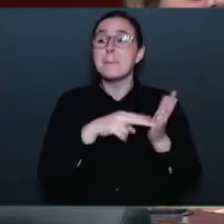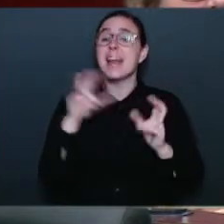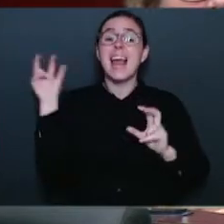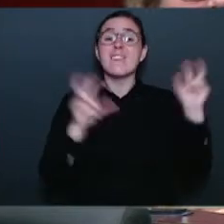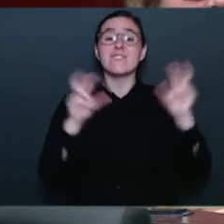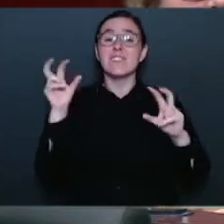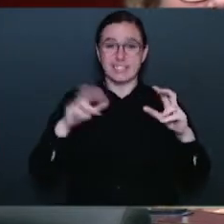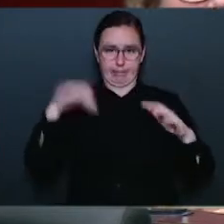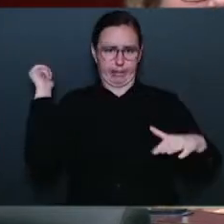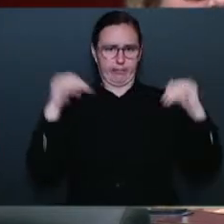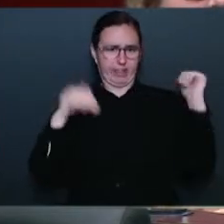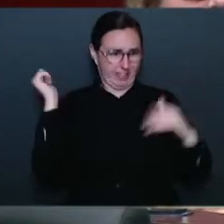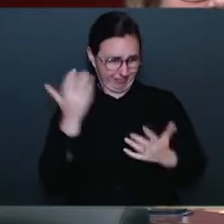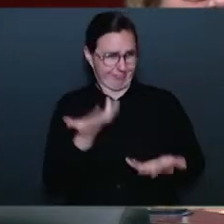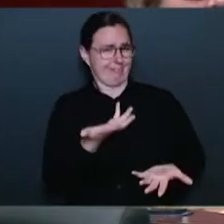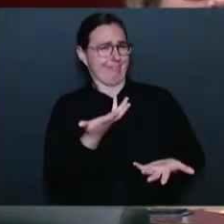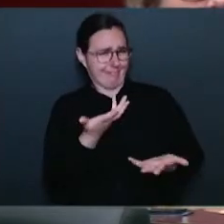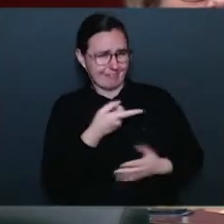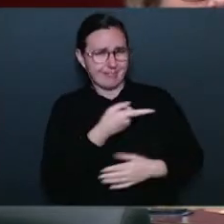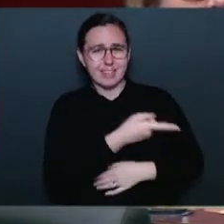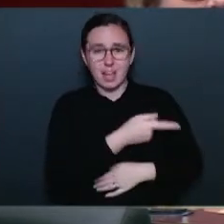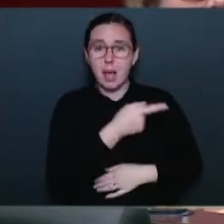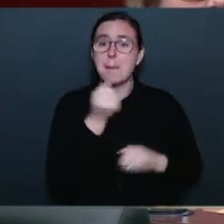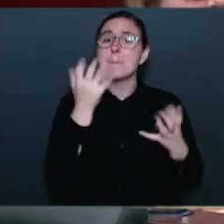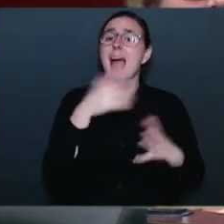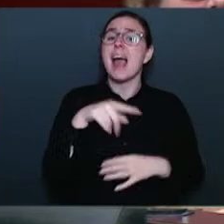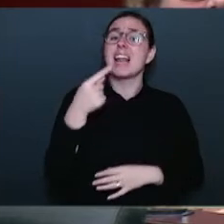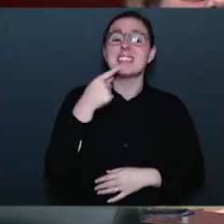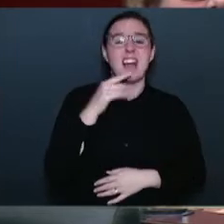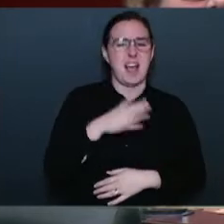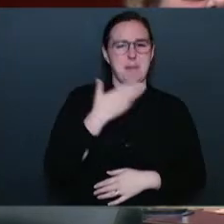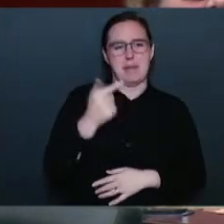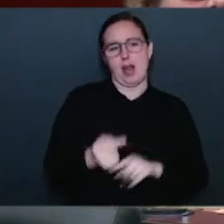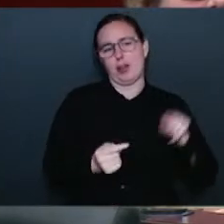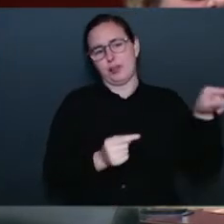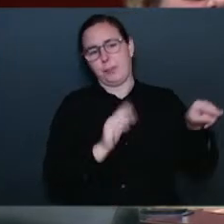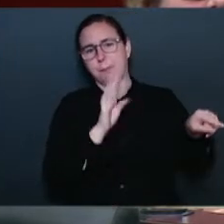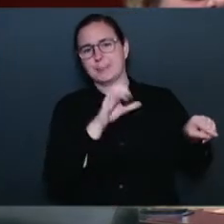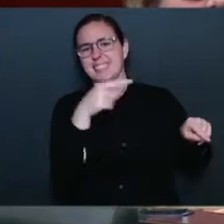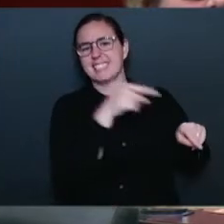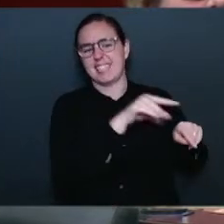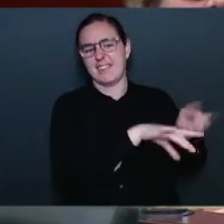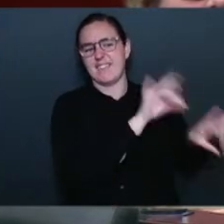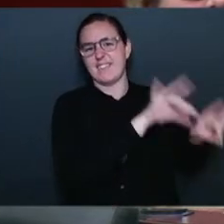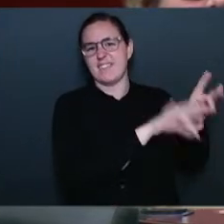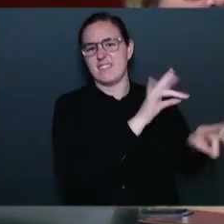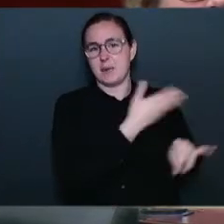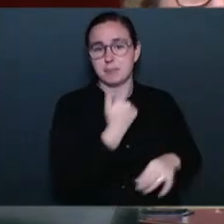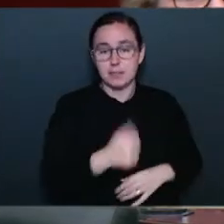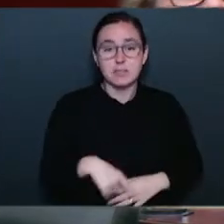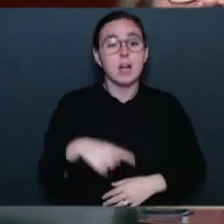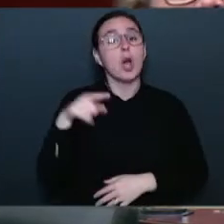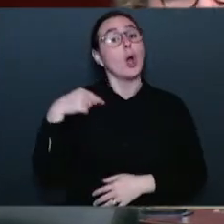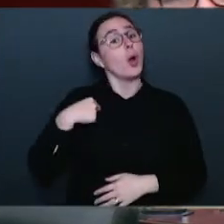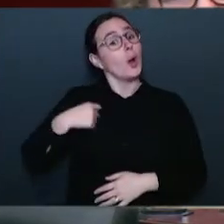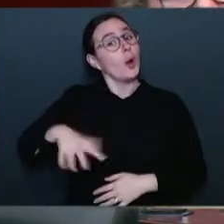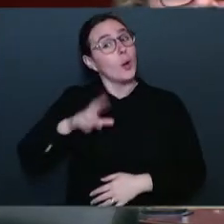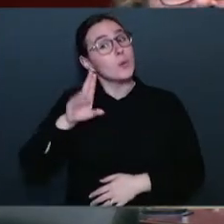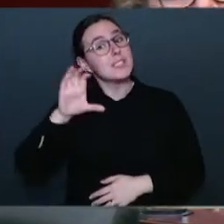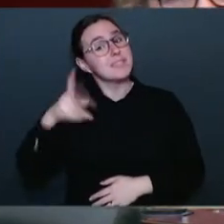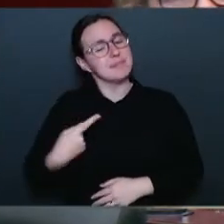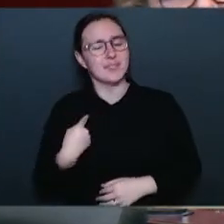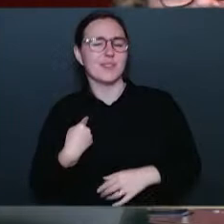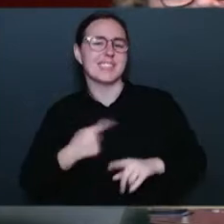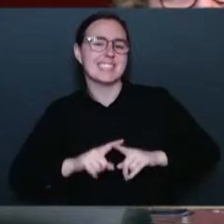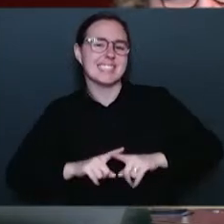work Mr Speaker our UCP government has attracted the largest Investments Alberta has ever seen we're putting more money into both health care and education